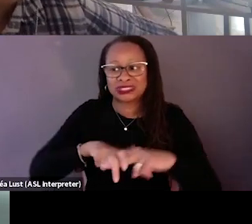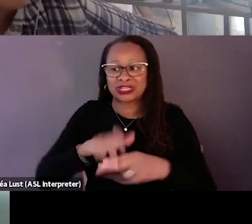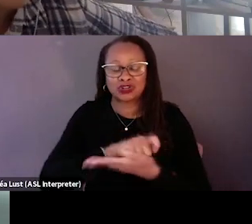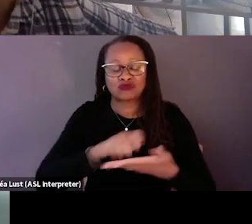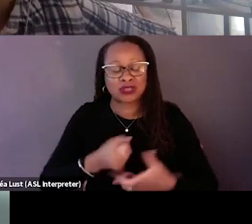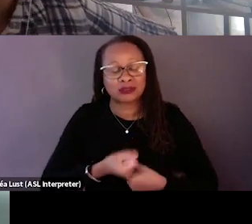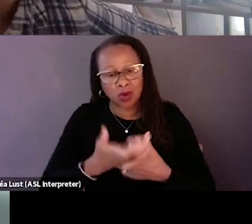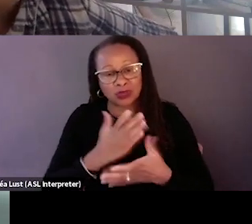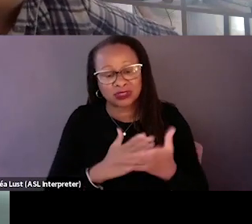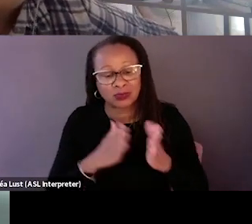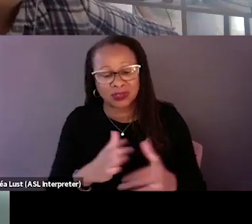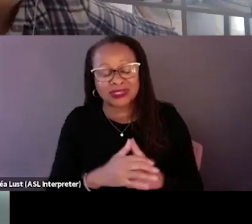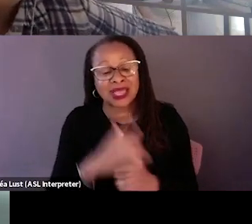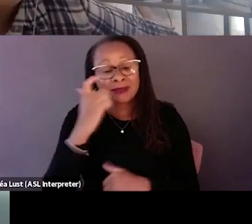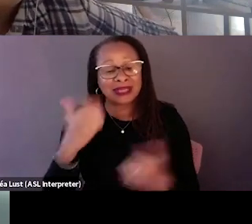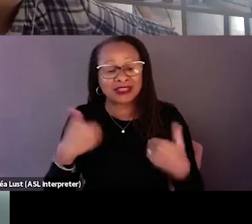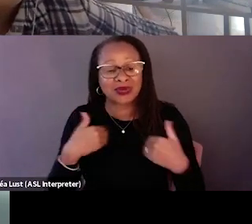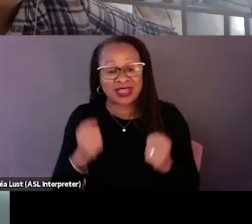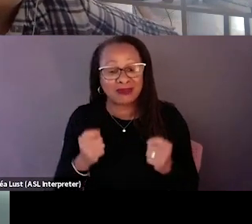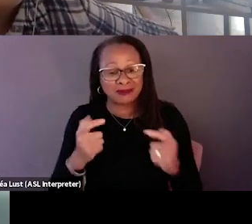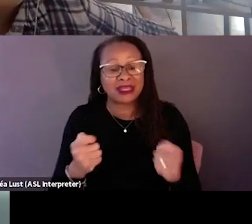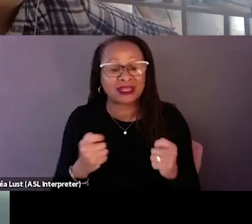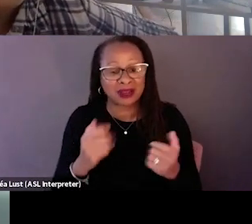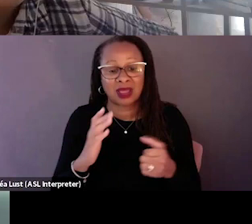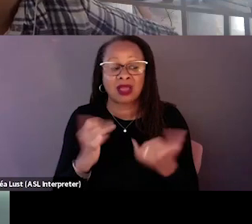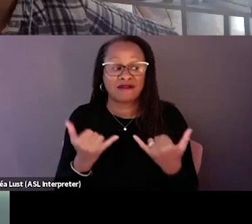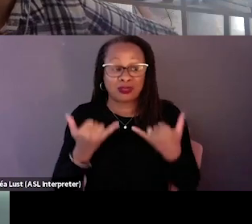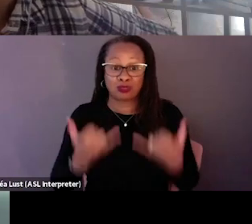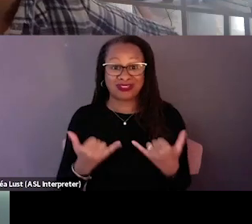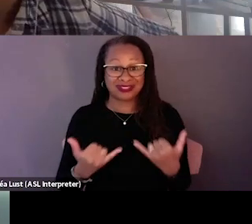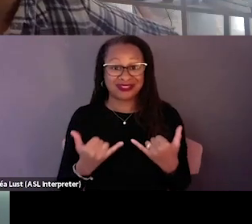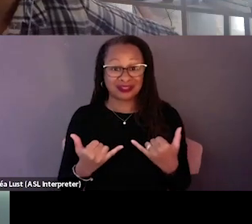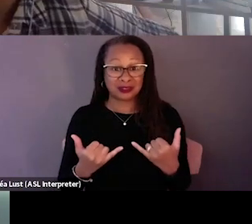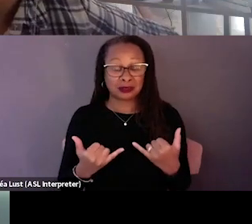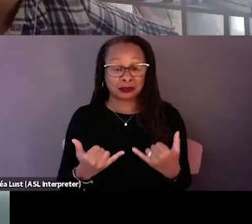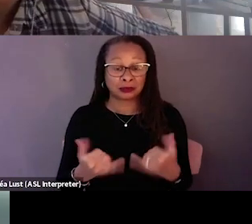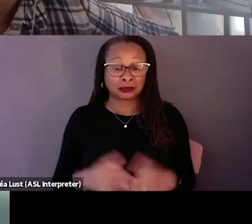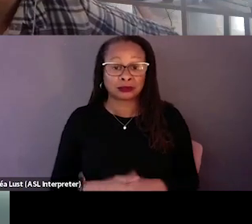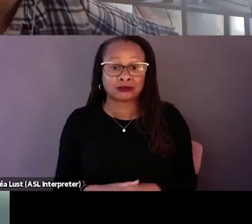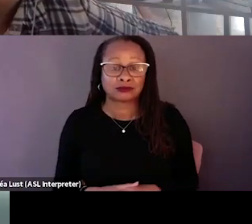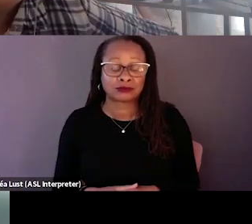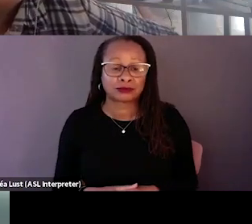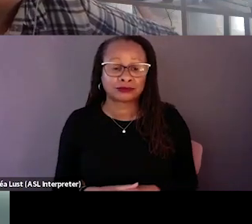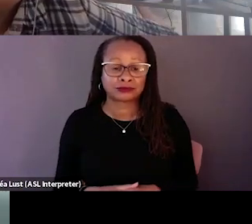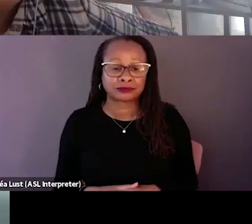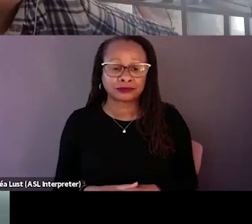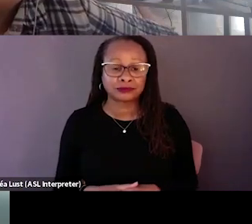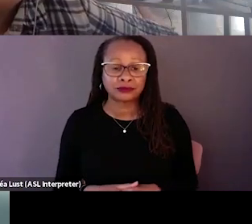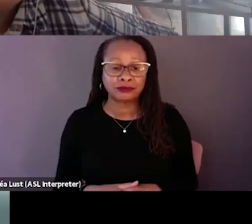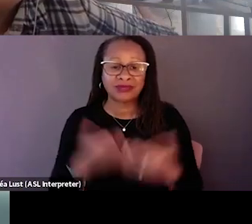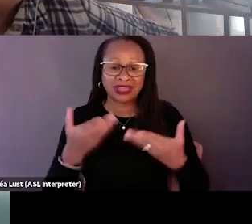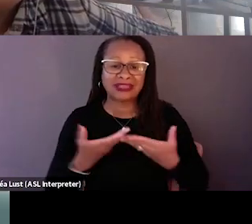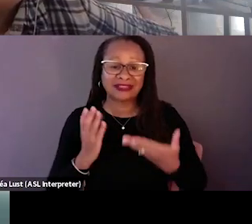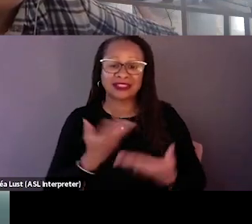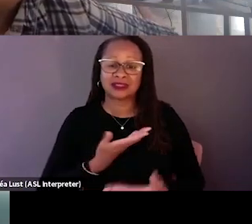ways. Right. Because there's that immediacy of the present that you know, that gives us a sense